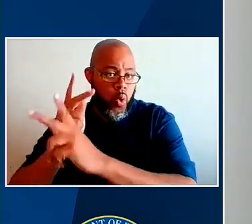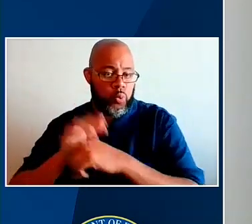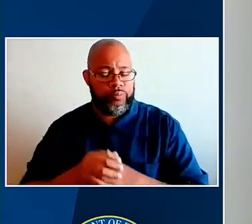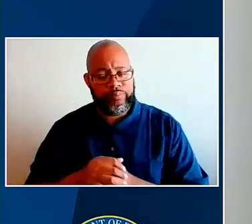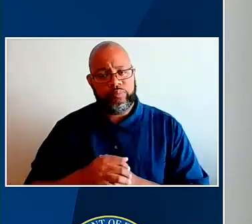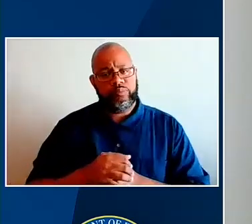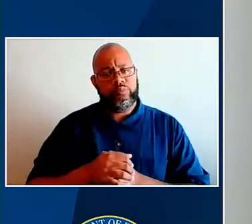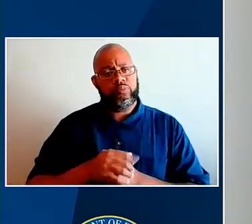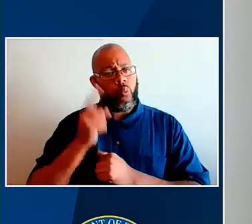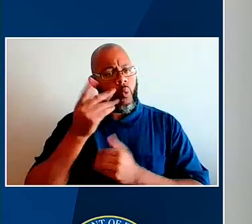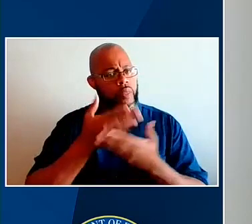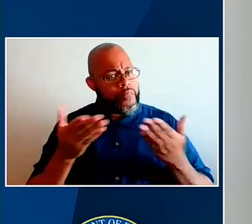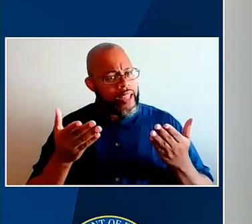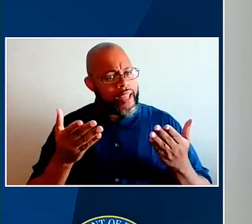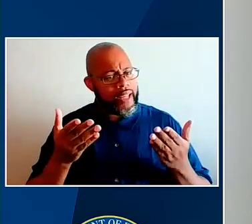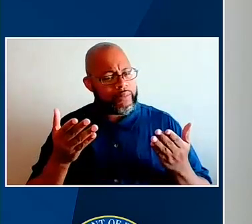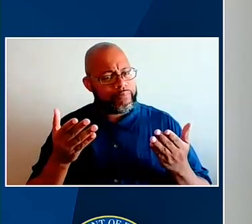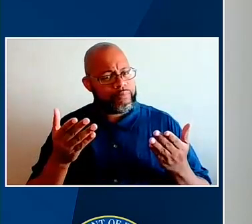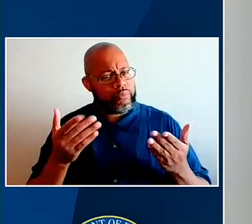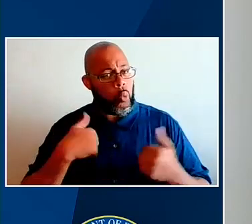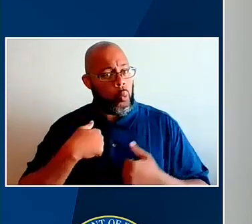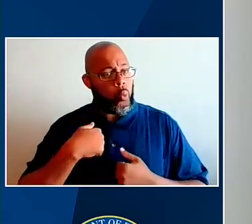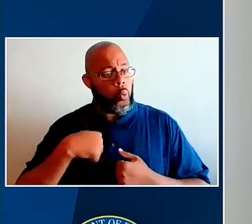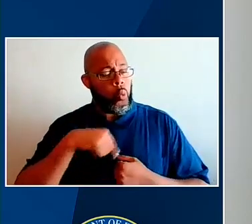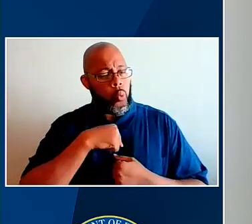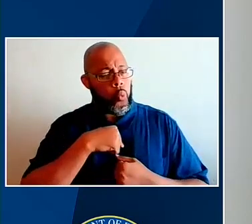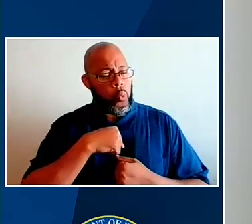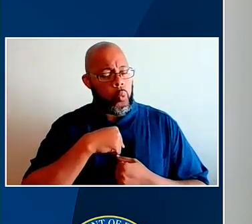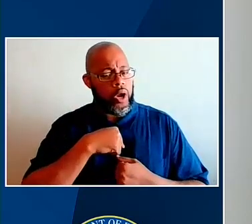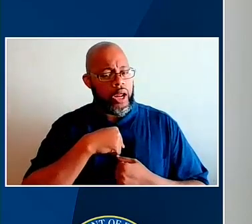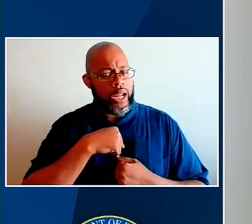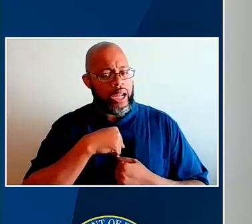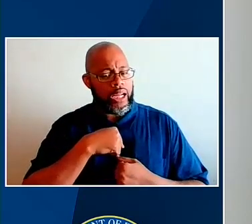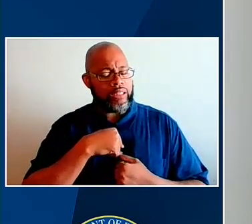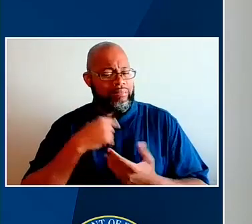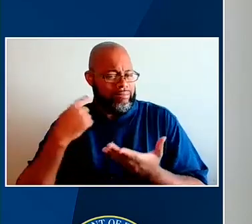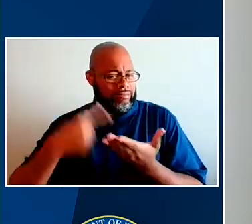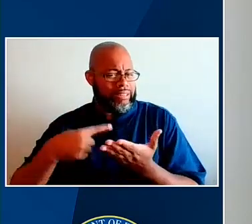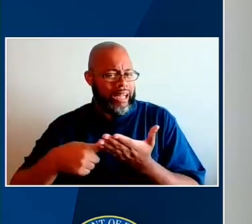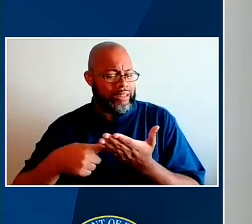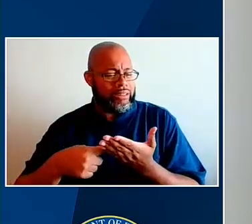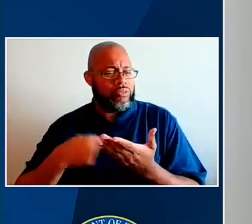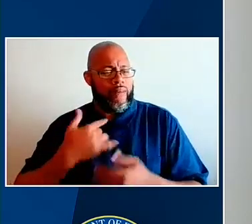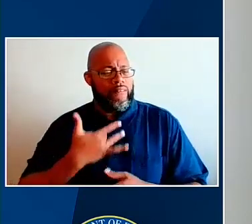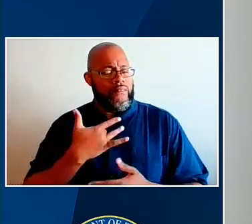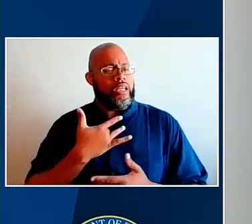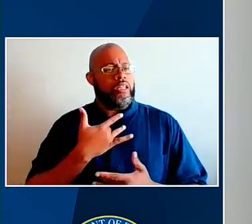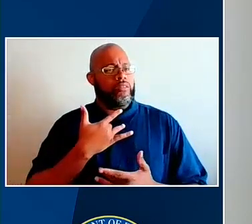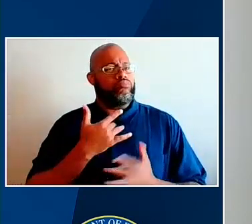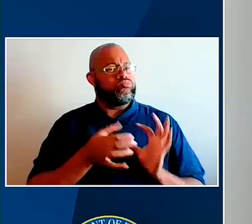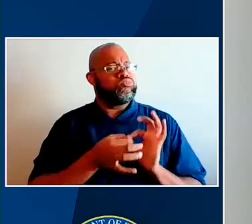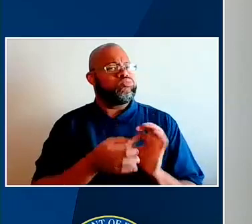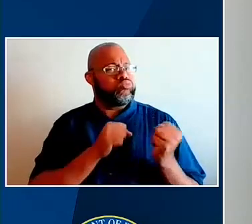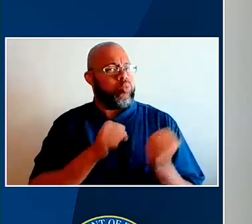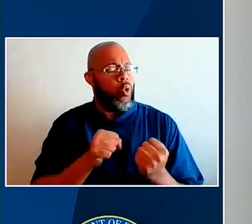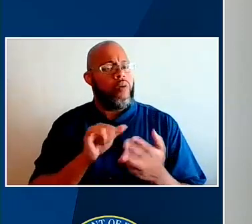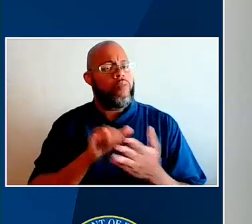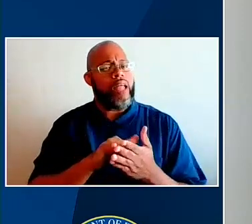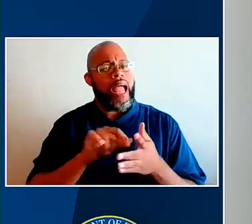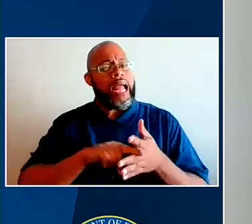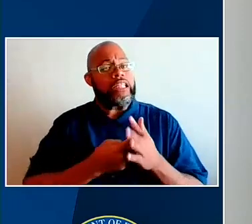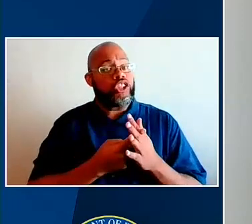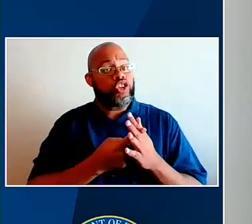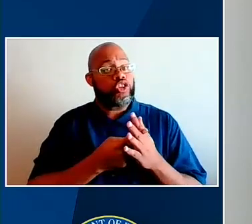thing that we do, I think, in internal discussions do feel strongly about is that the initial entity